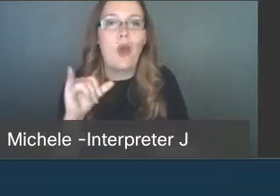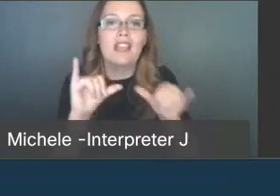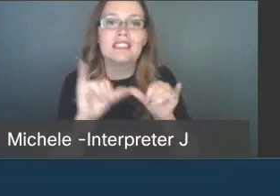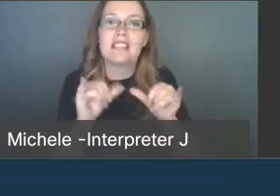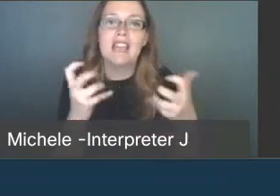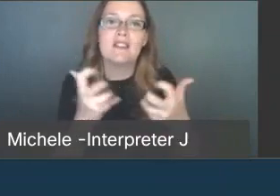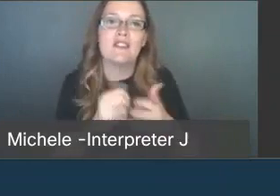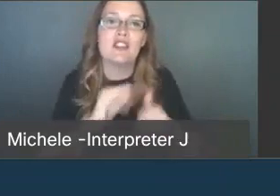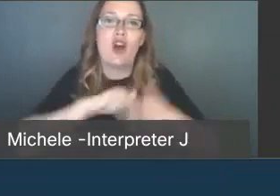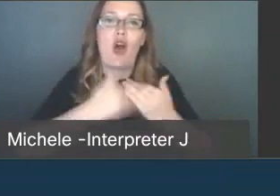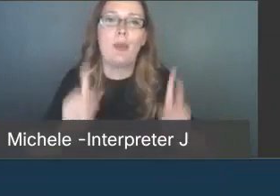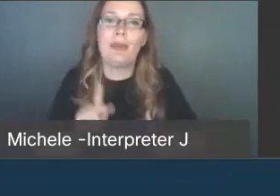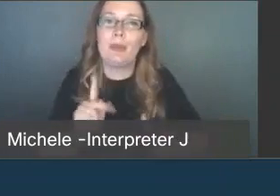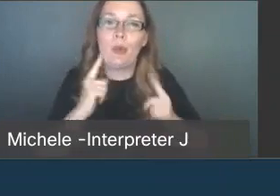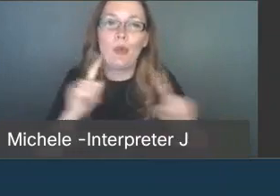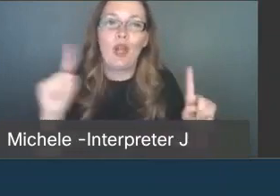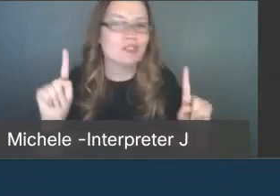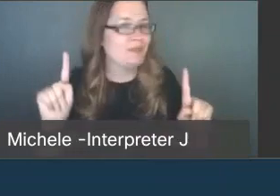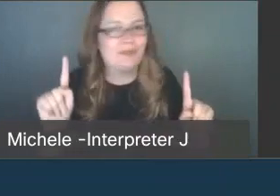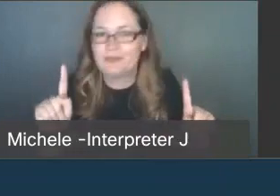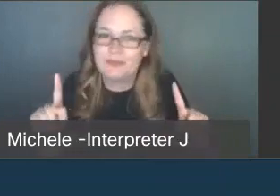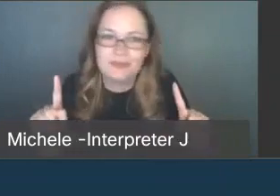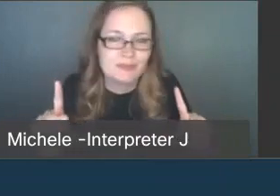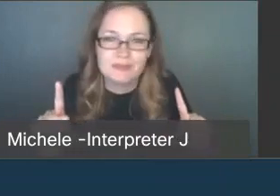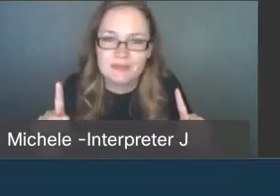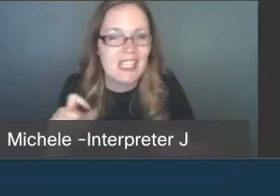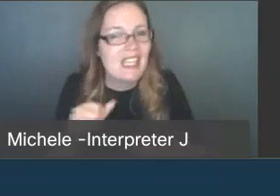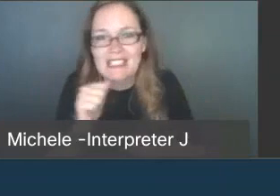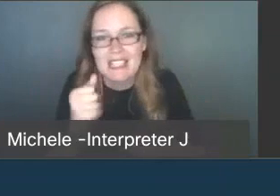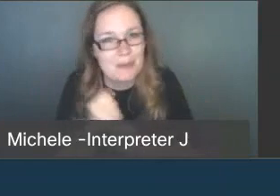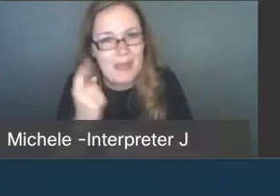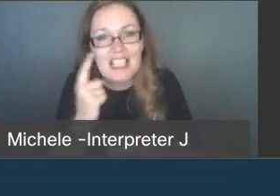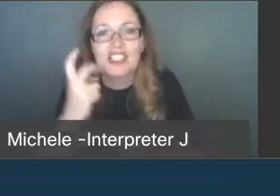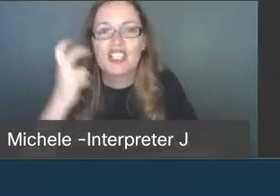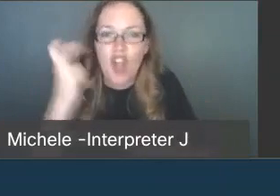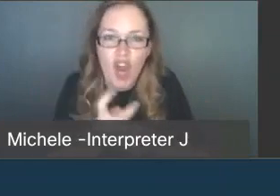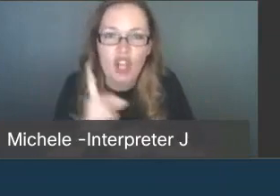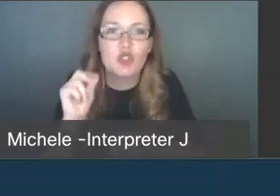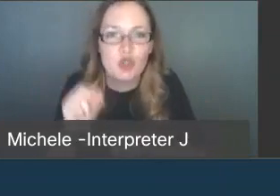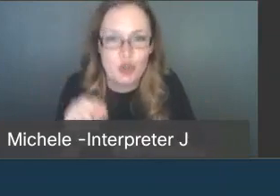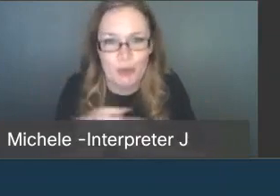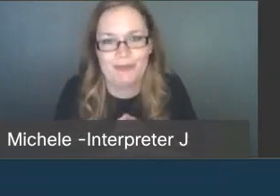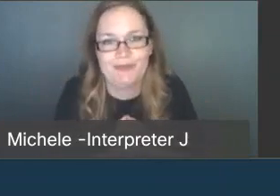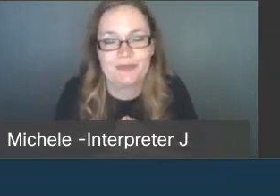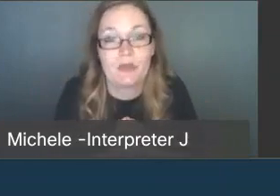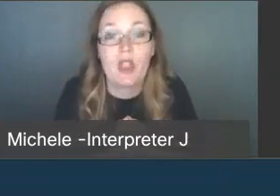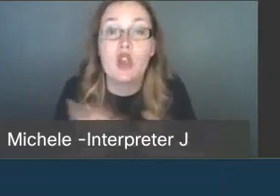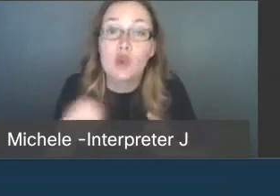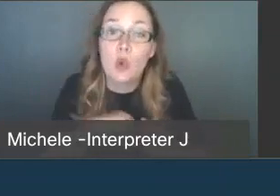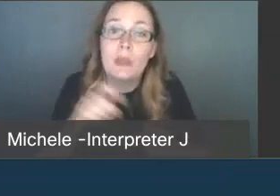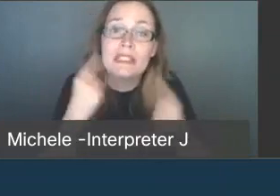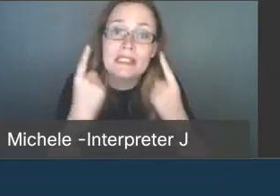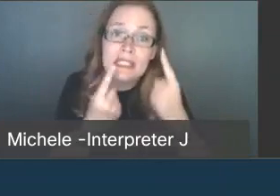work. And that makes a lot of sense, but it's incredibly hard to do in the systems within which we work. So we need to consider